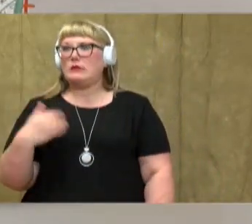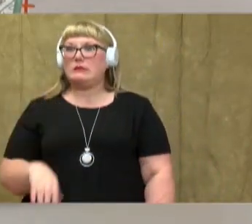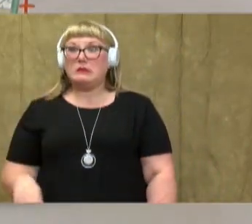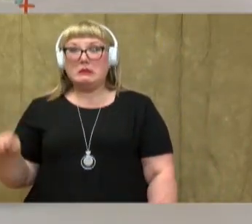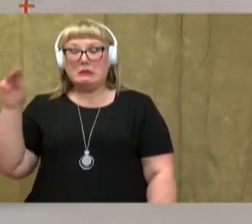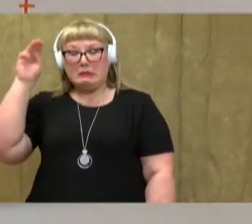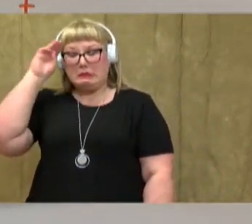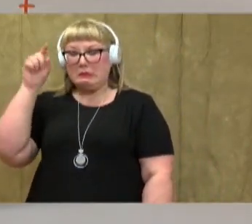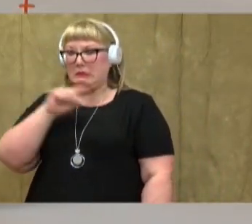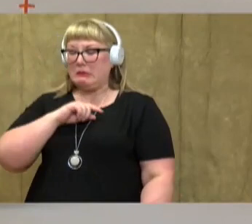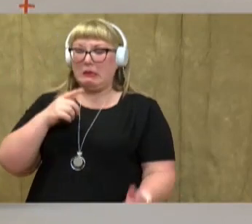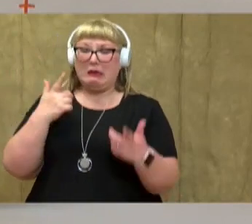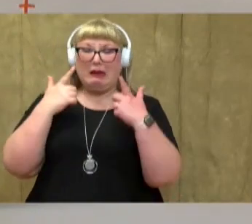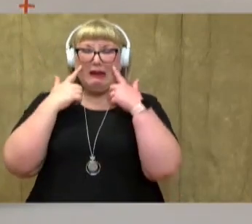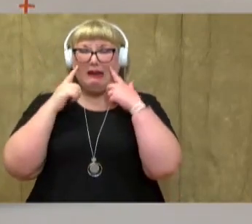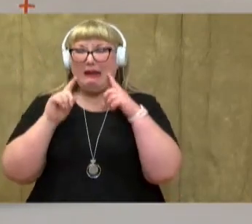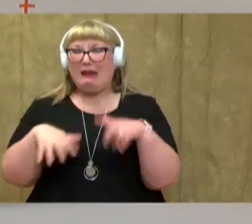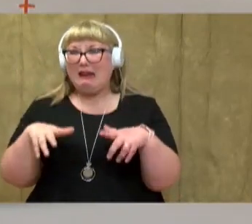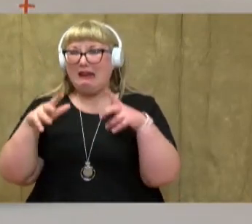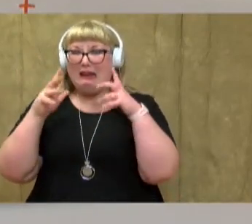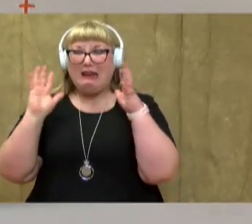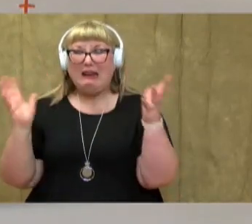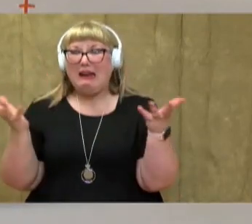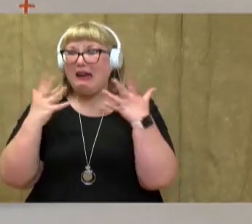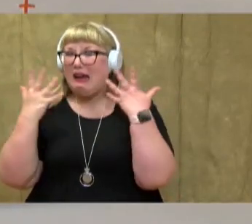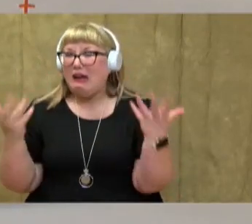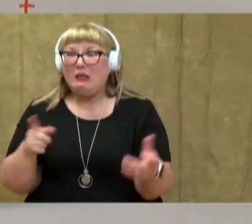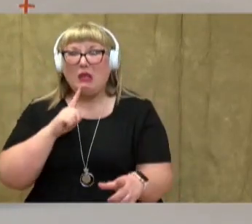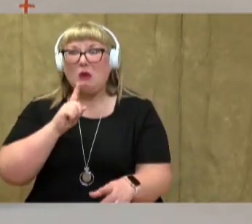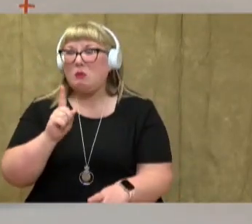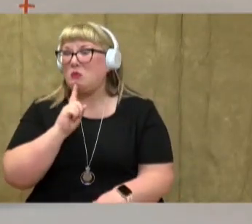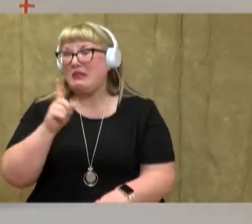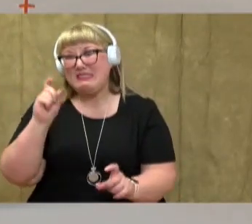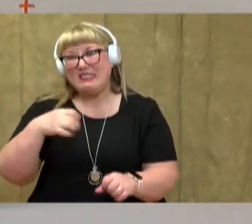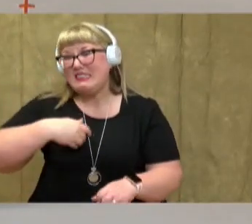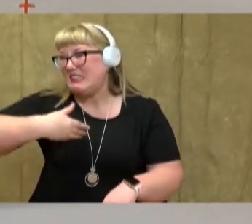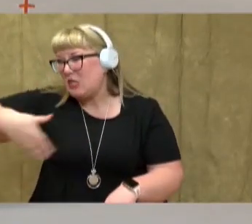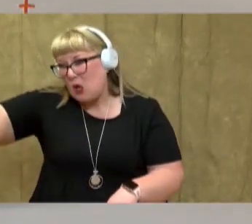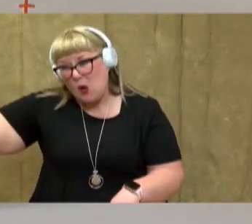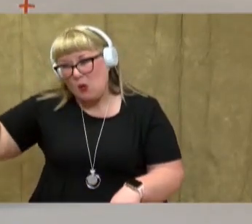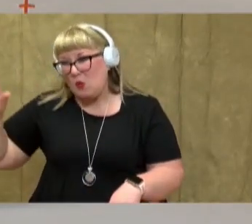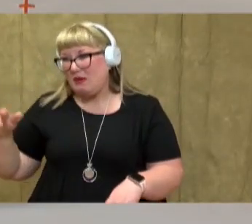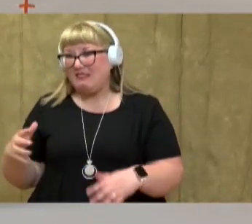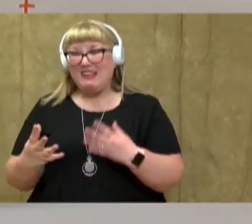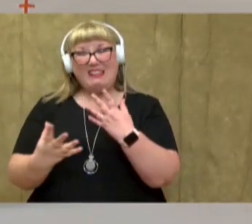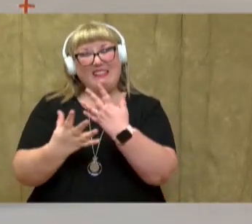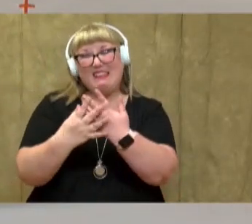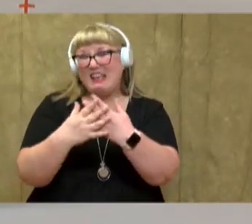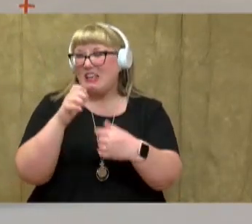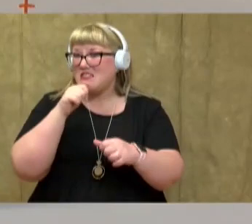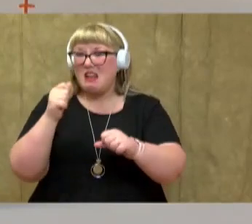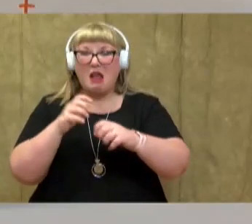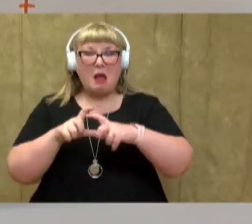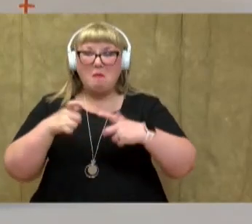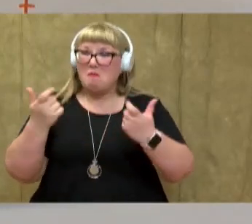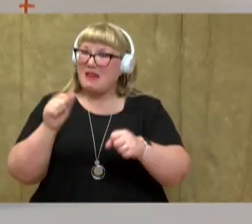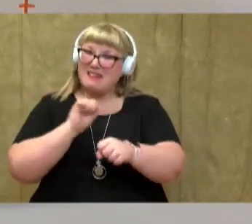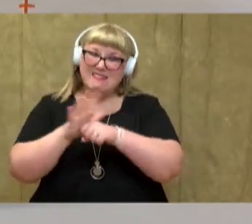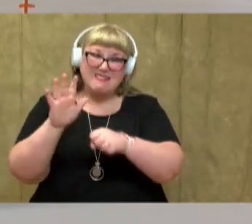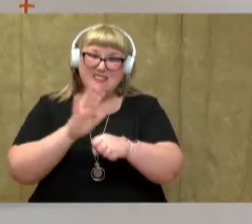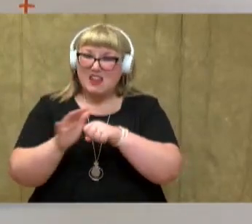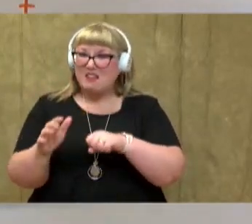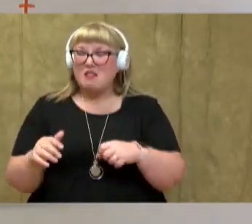Mr. Gilbert starts to cry. They really have to go. The cage is just not big enough to hold